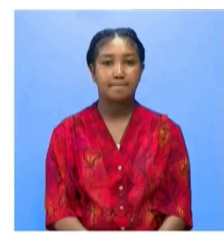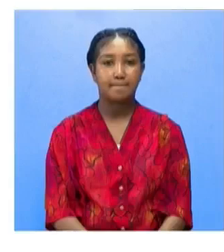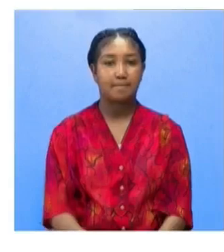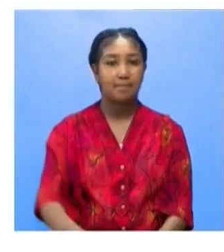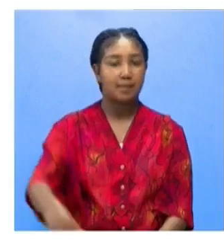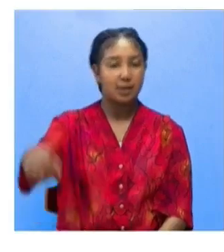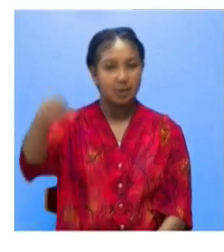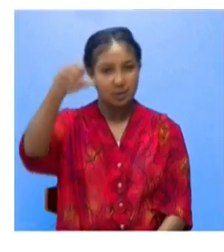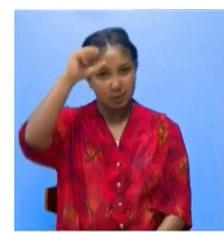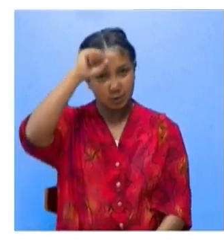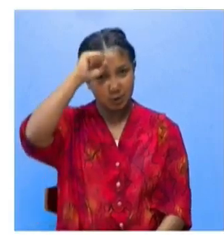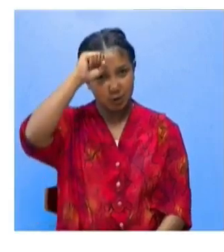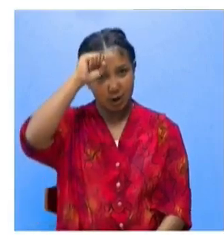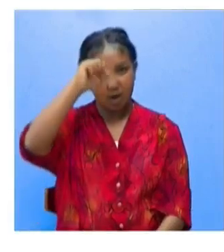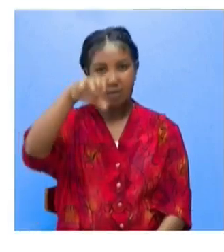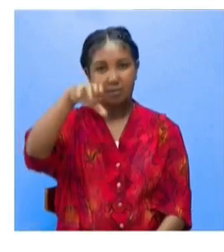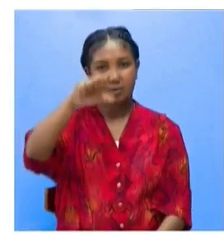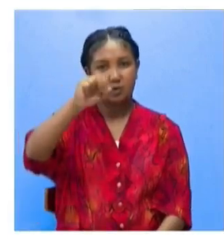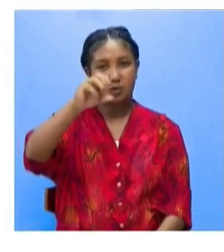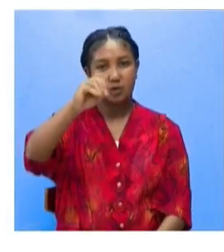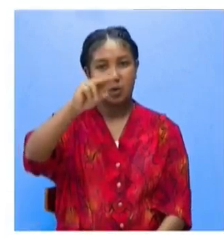Sona and